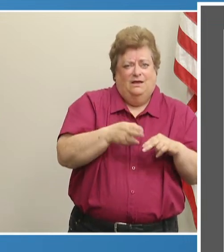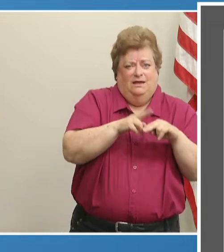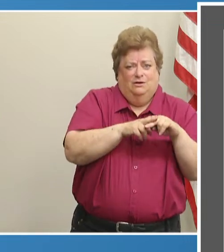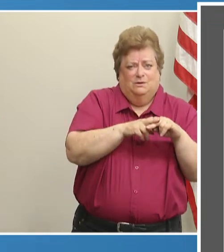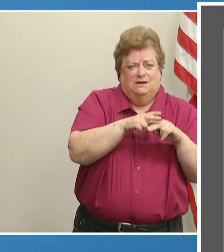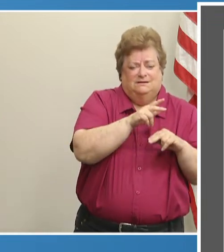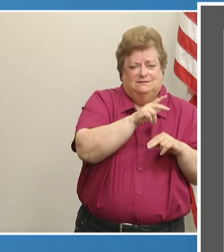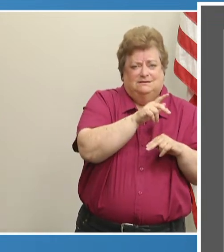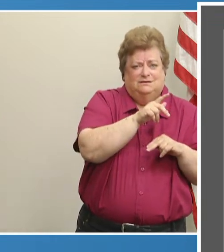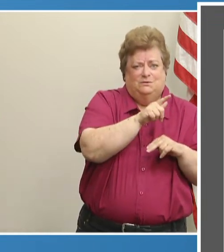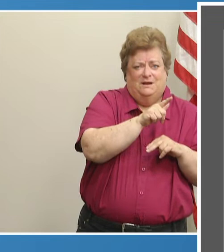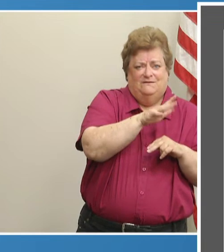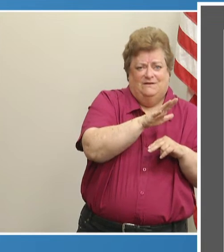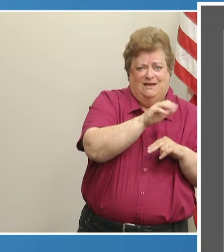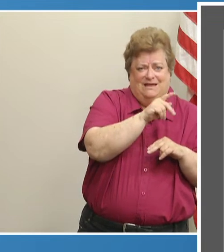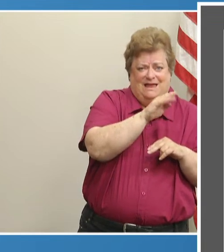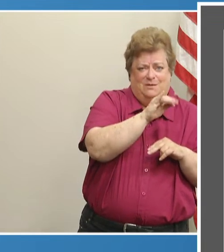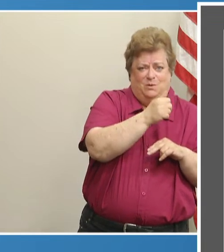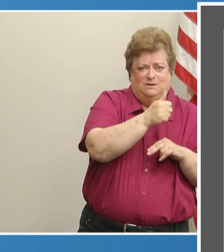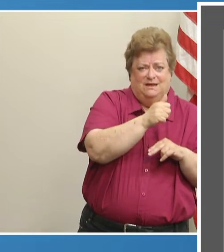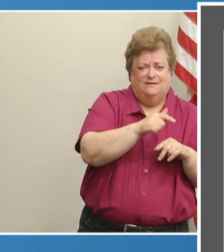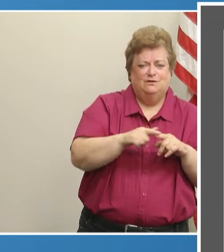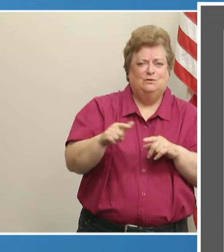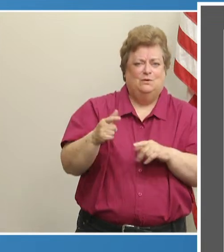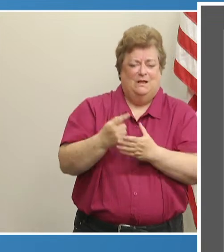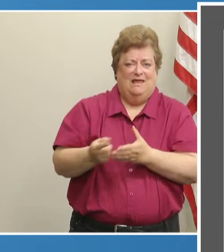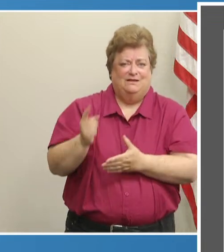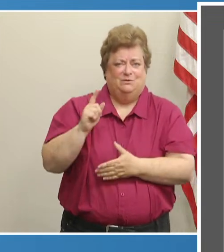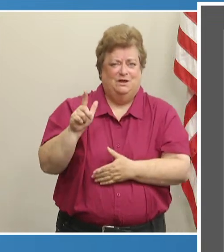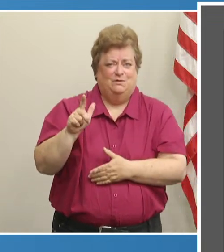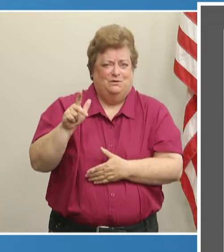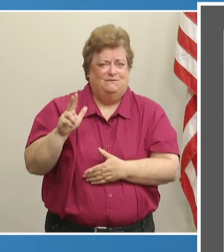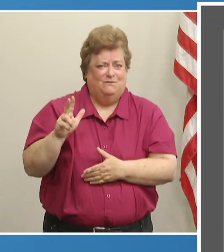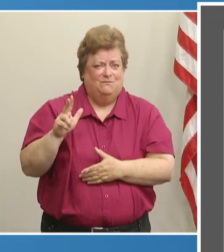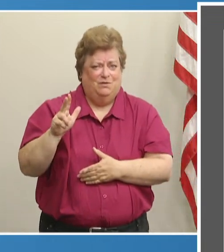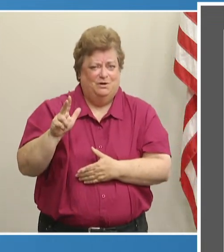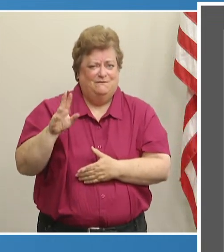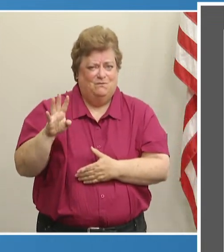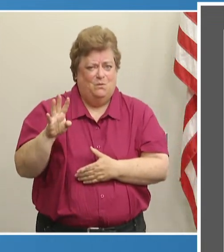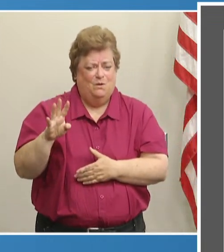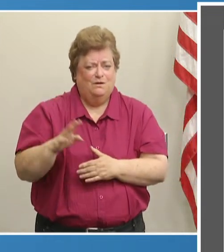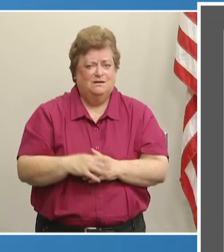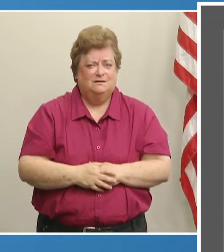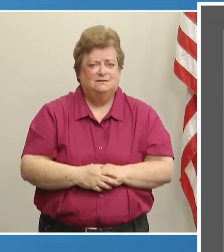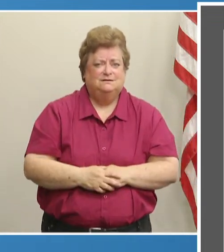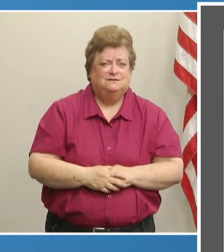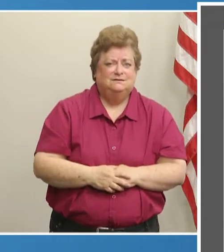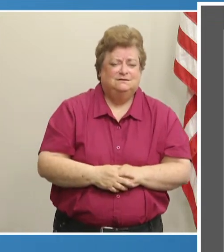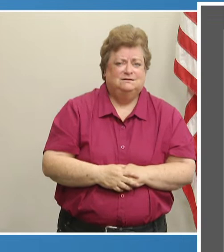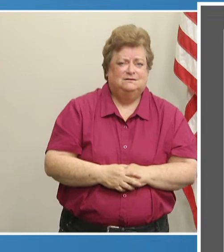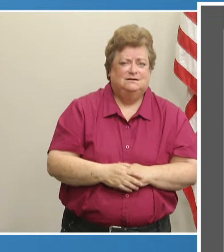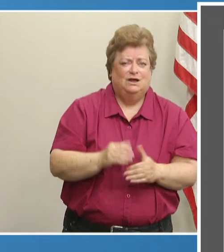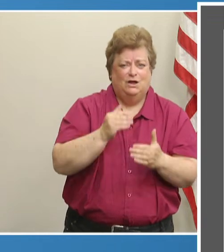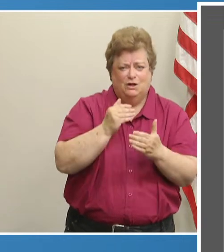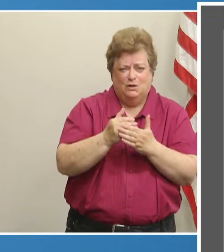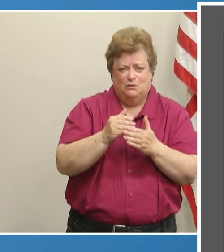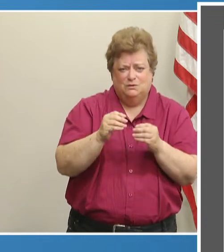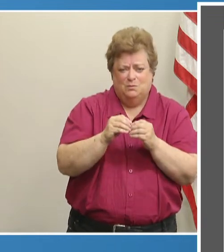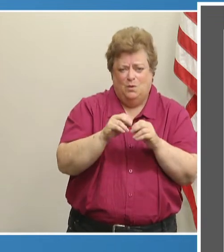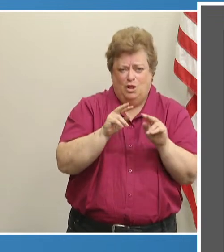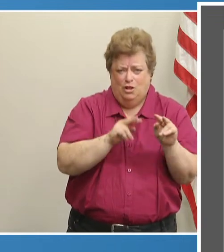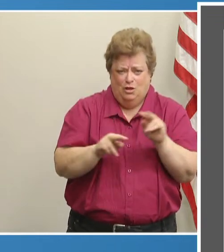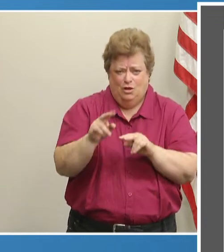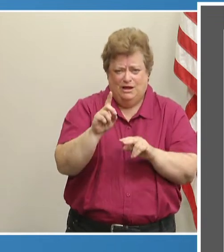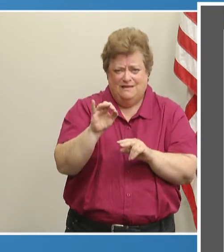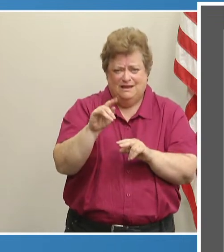week ending April 10th to about 34 last week ending April 24th. And at a closer look at the